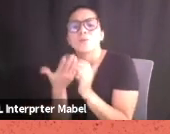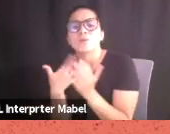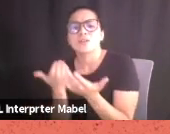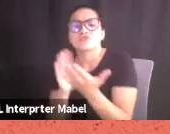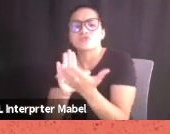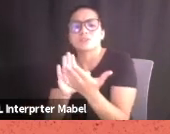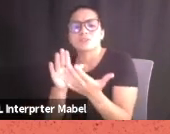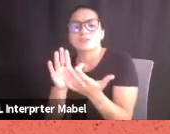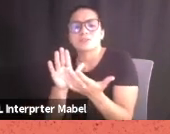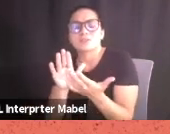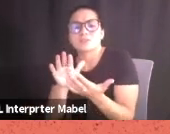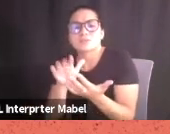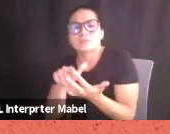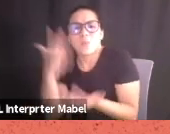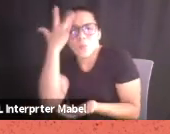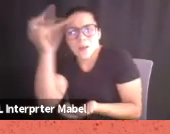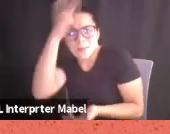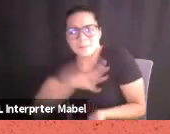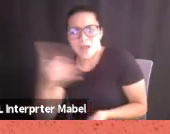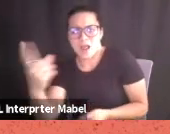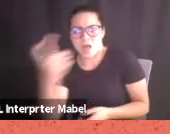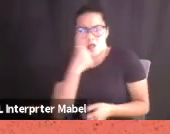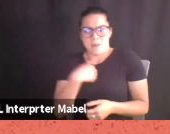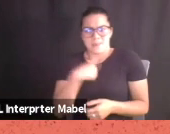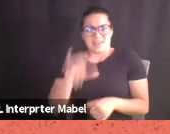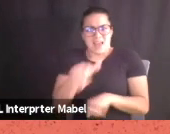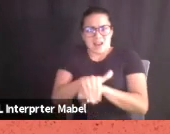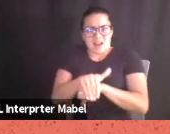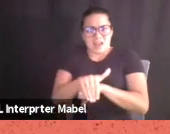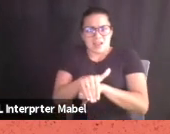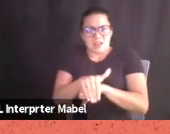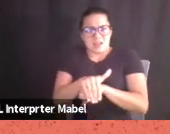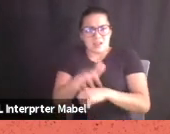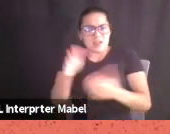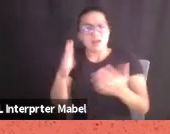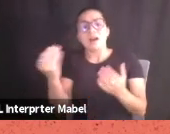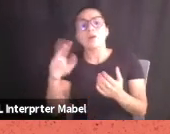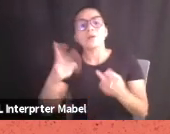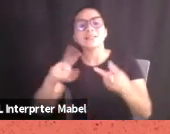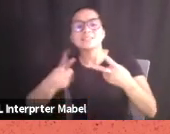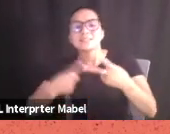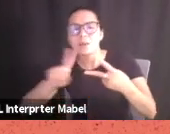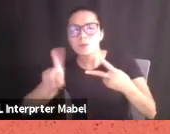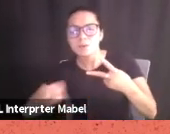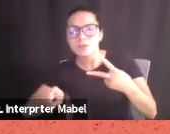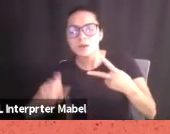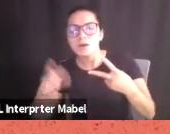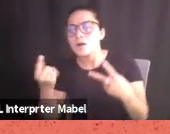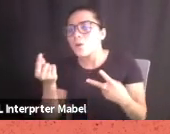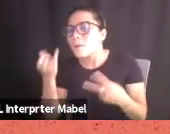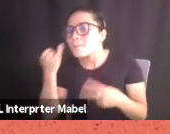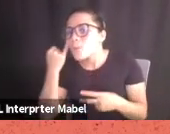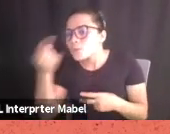How do we address what it looked like I think it was the second question, right? What would it have looked like if he had been taught